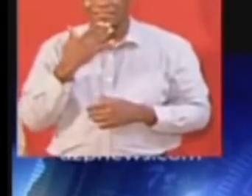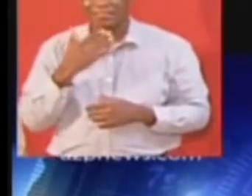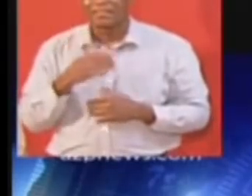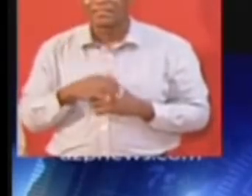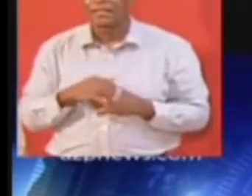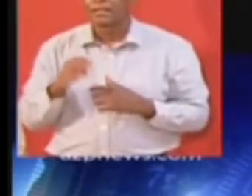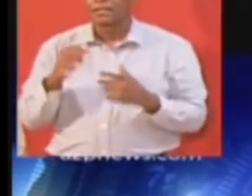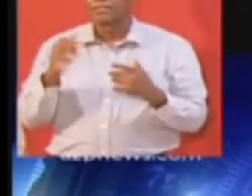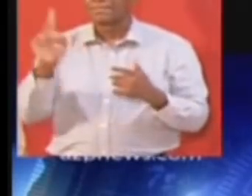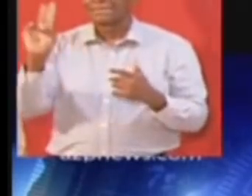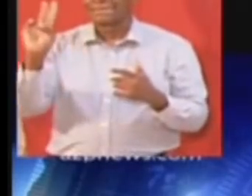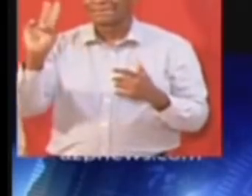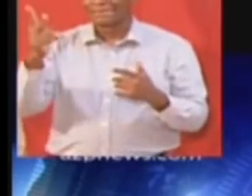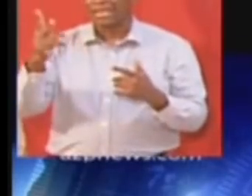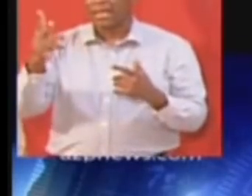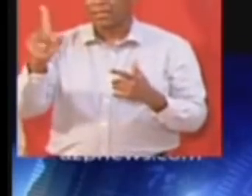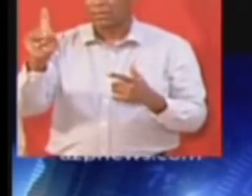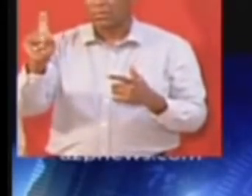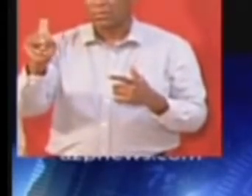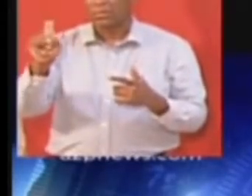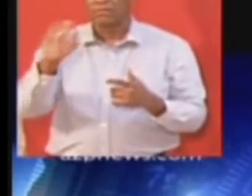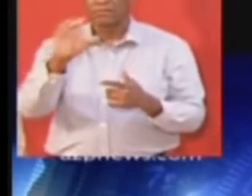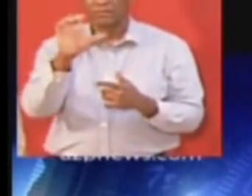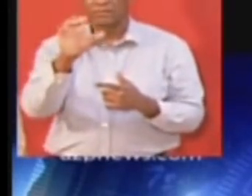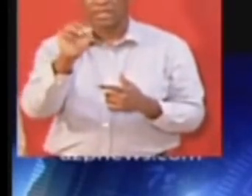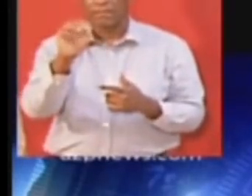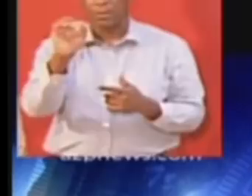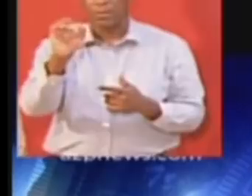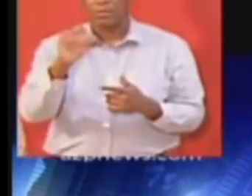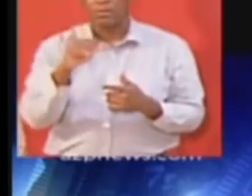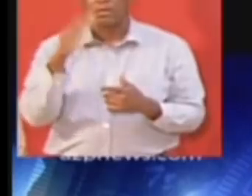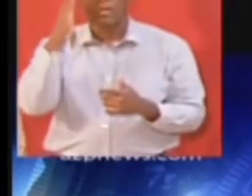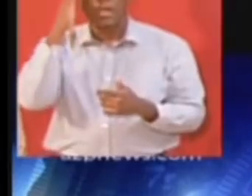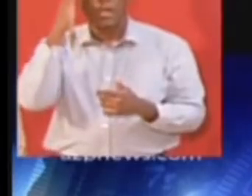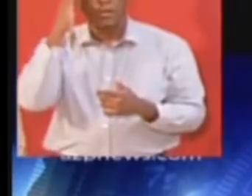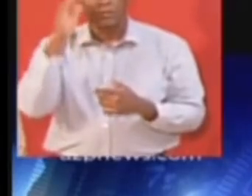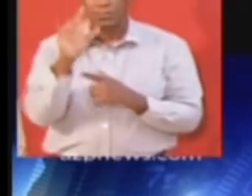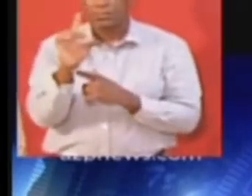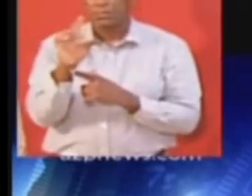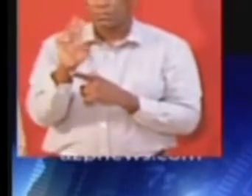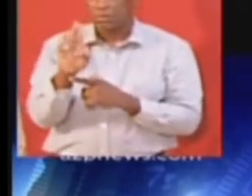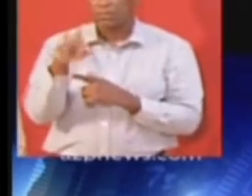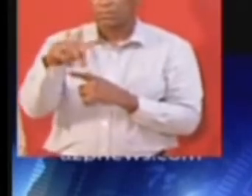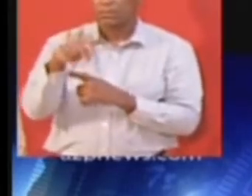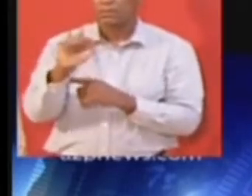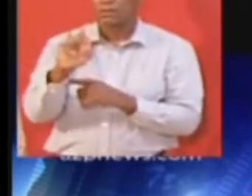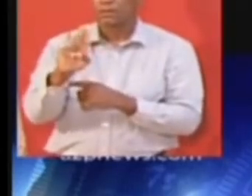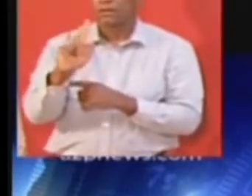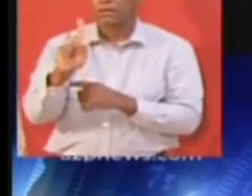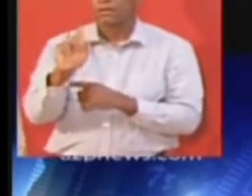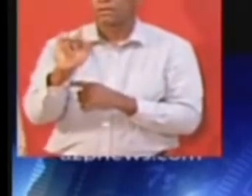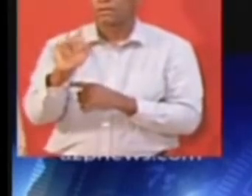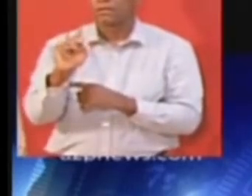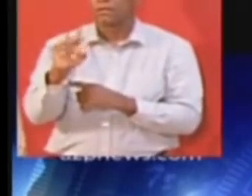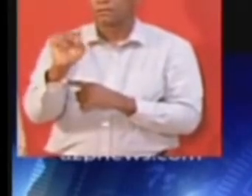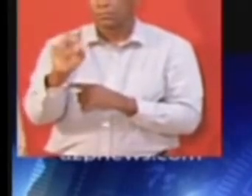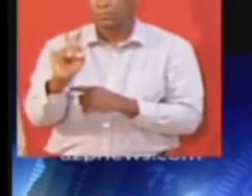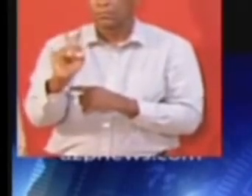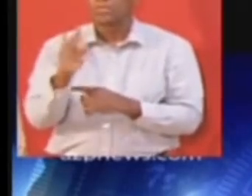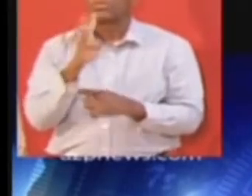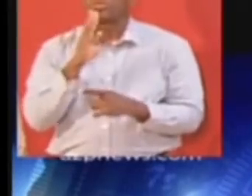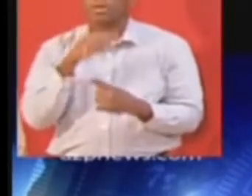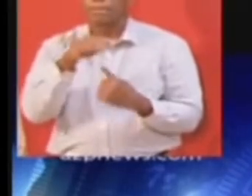my second question is maybe to the CMO. I know that Dr. Parkinson recently spoke about the number of patients in the